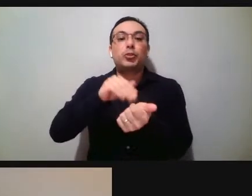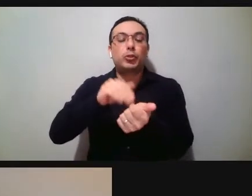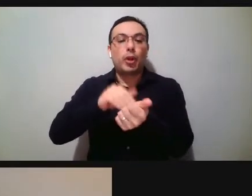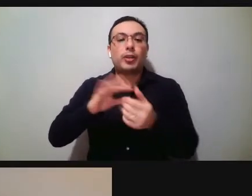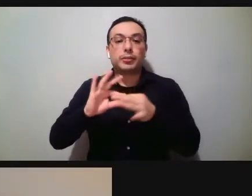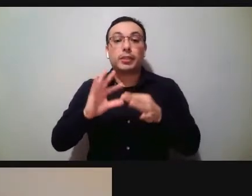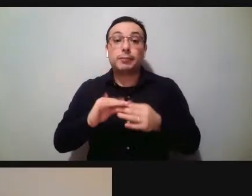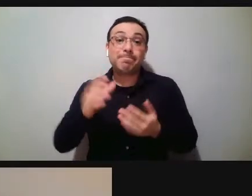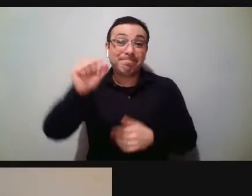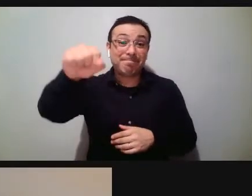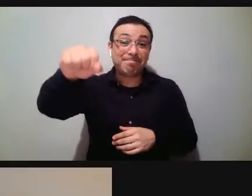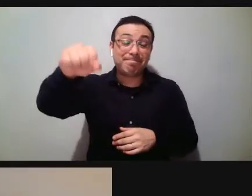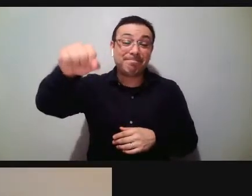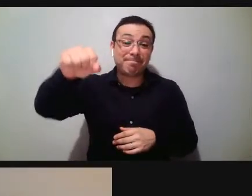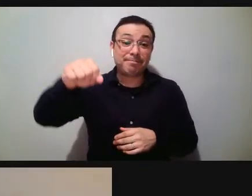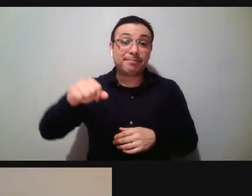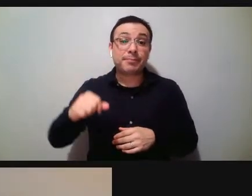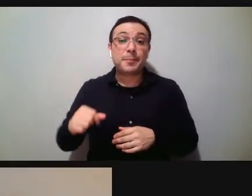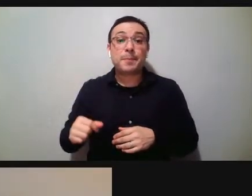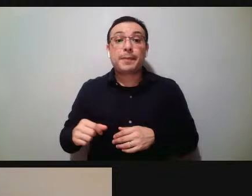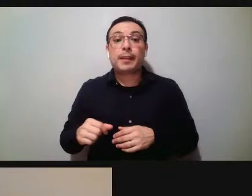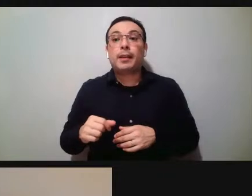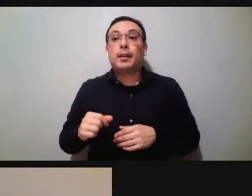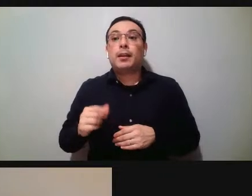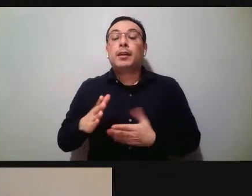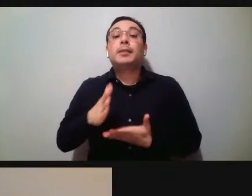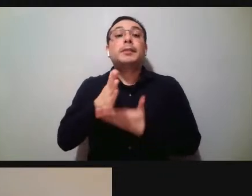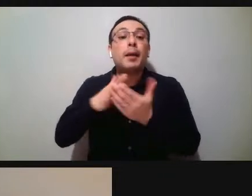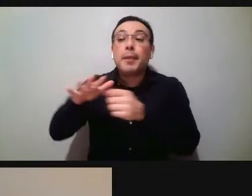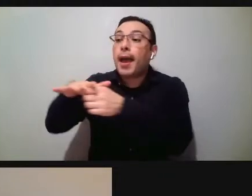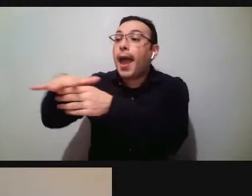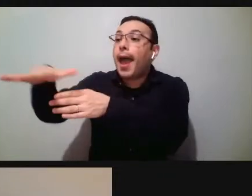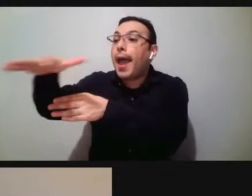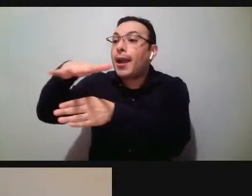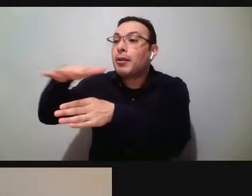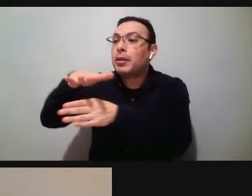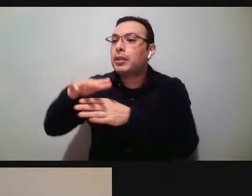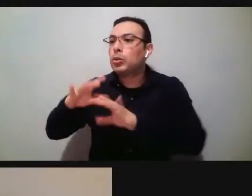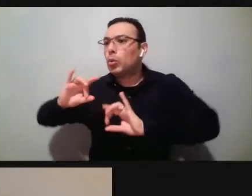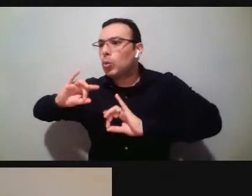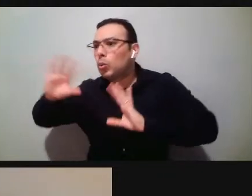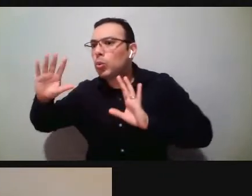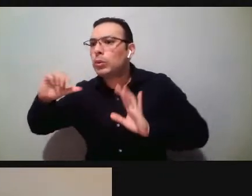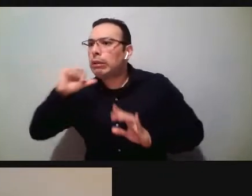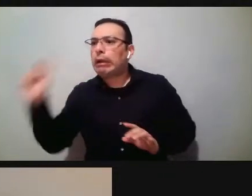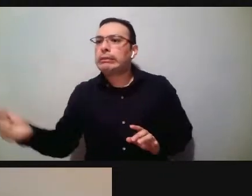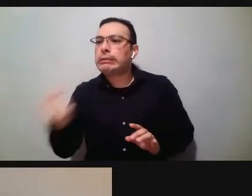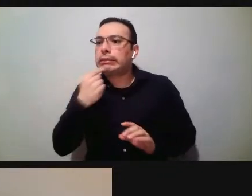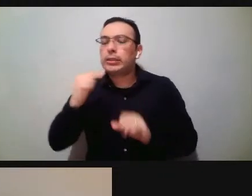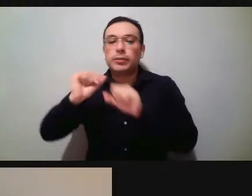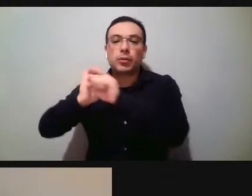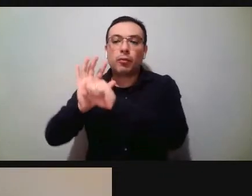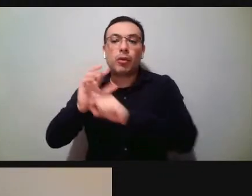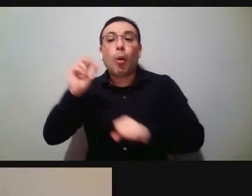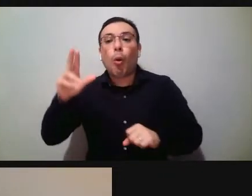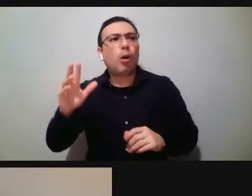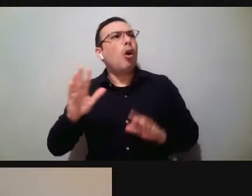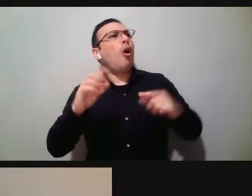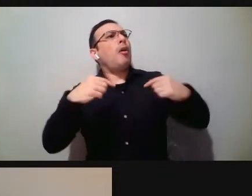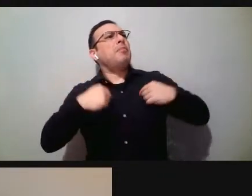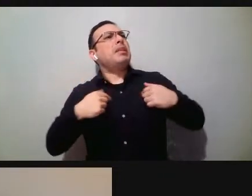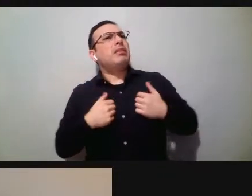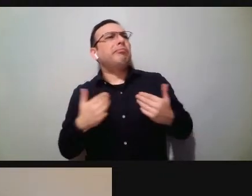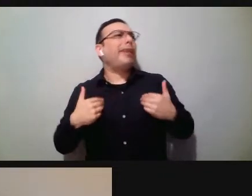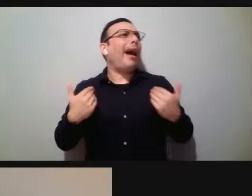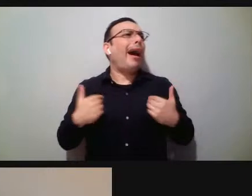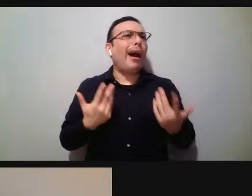who, may have not been as impacted by COVID or may not be as worried because they don't have some of the risk factors. So how do you talk to